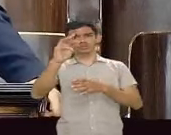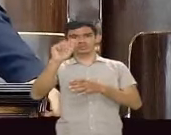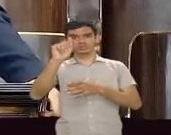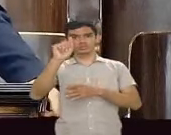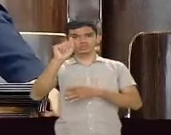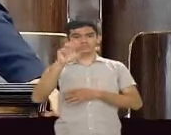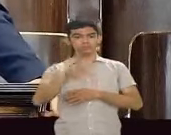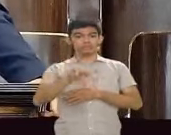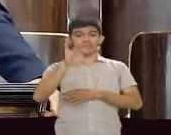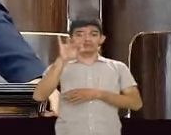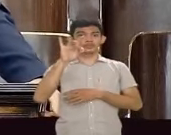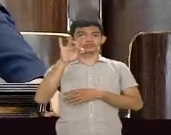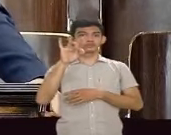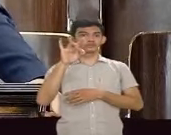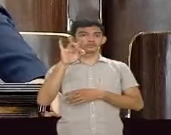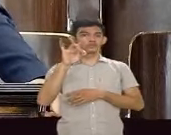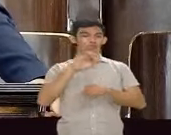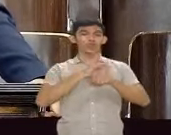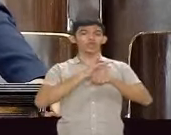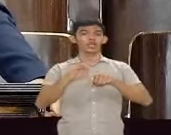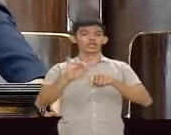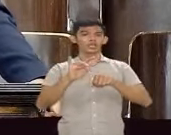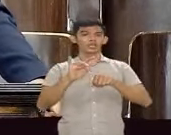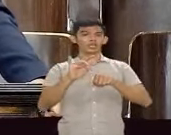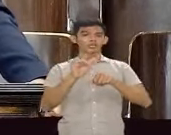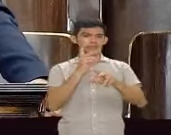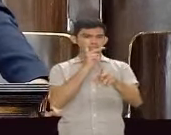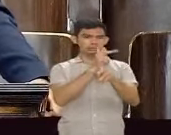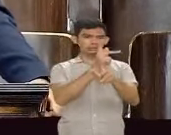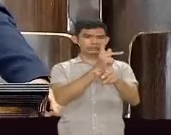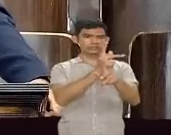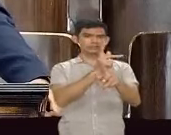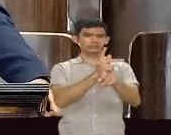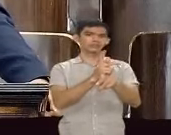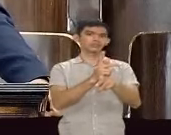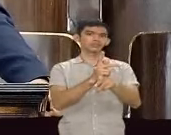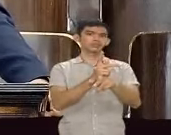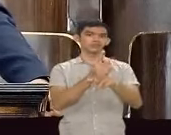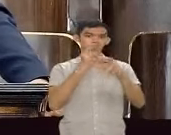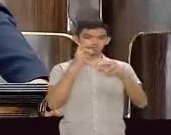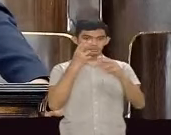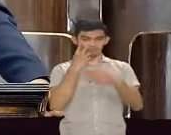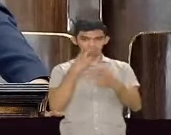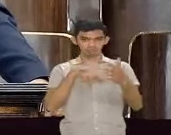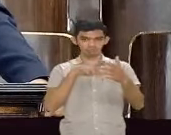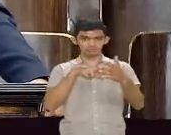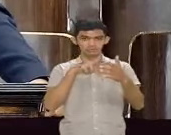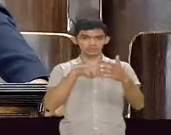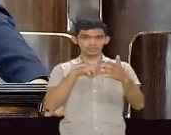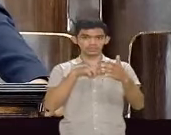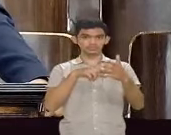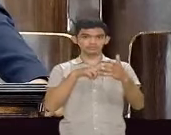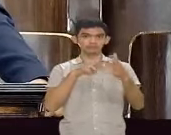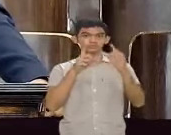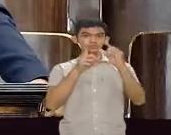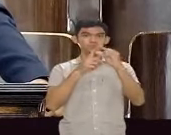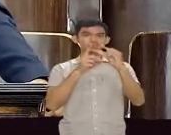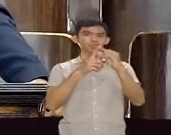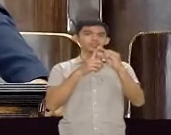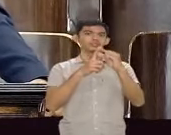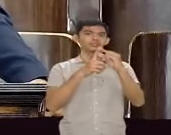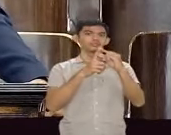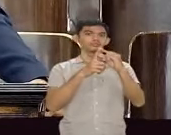Immaculate Conception are found much earlier in a careful reading of Scripture. When the angel addresses Mary at